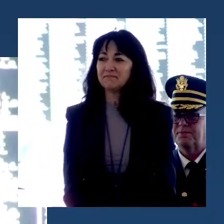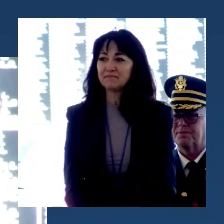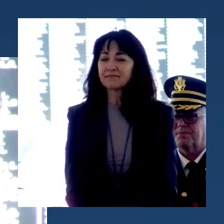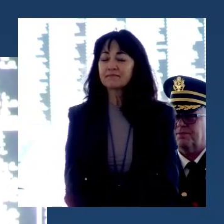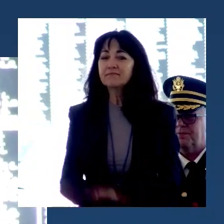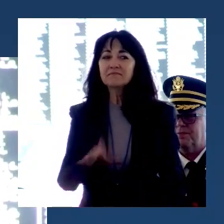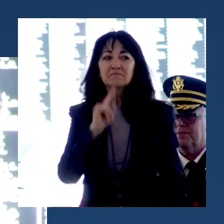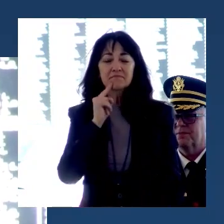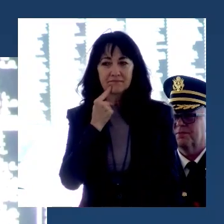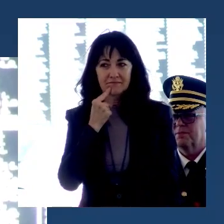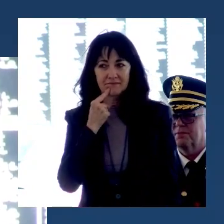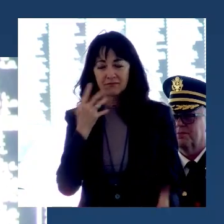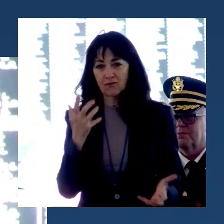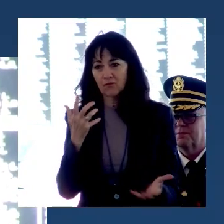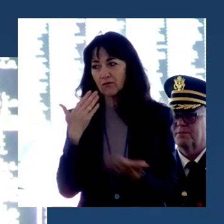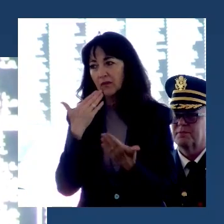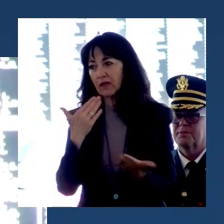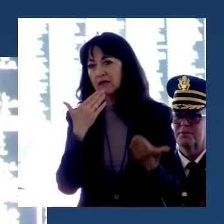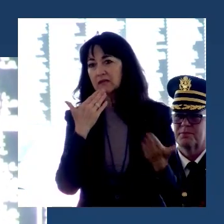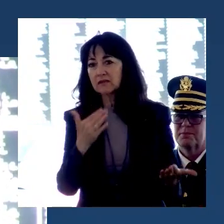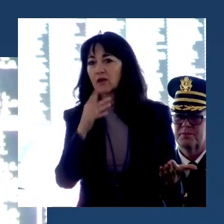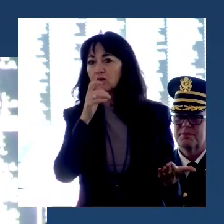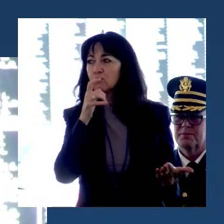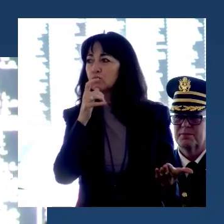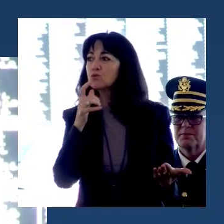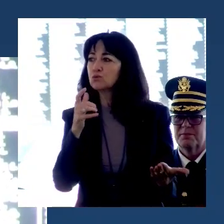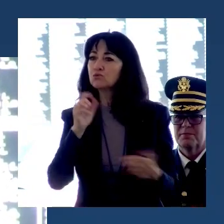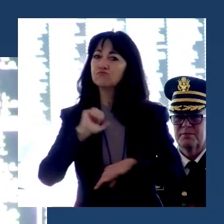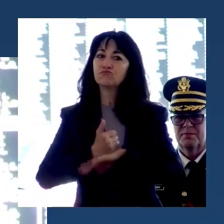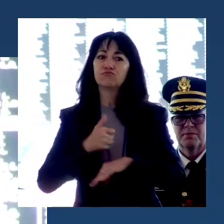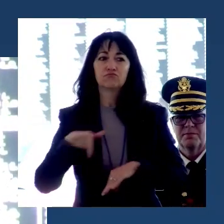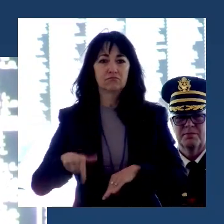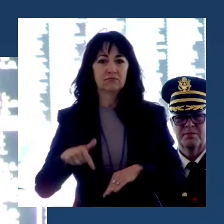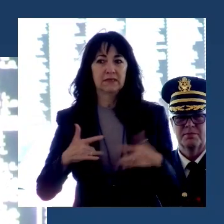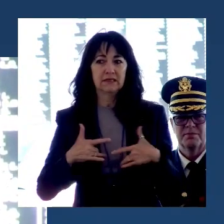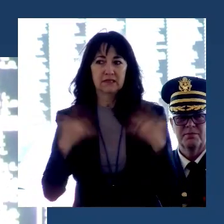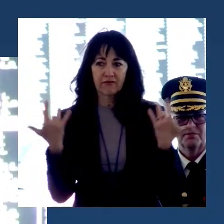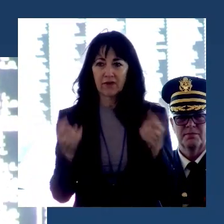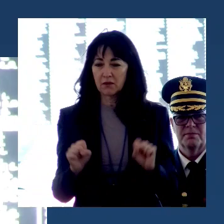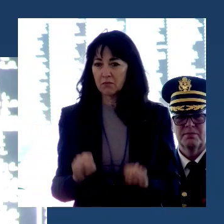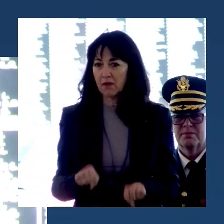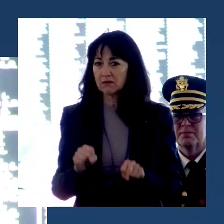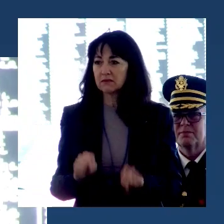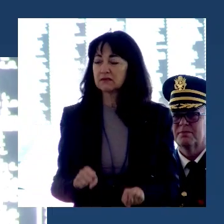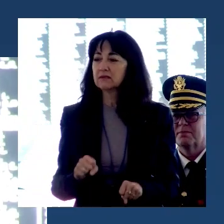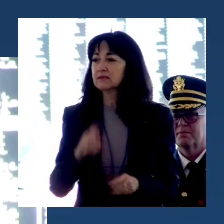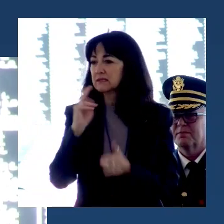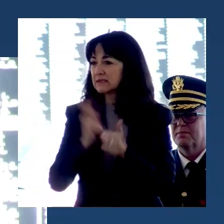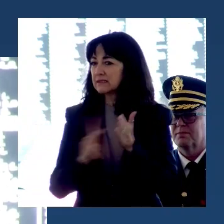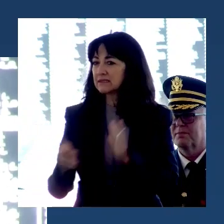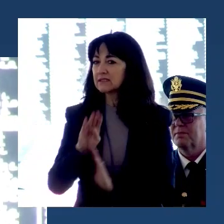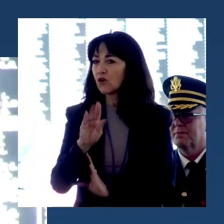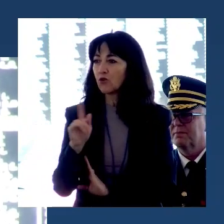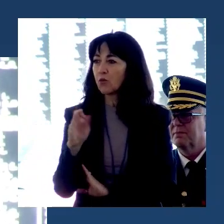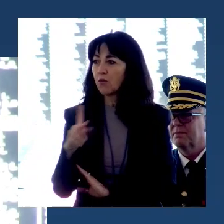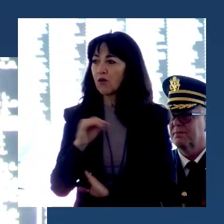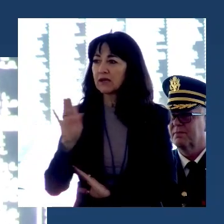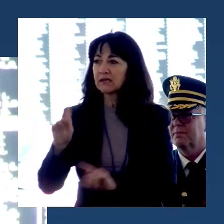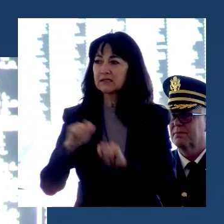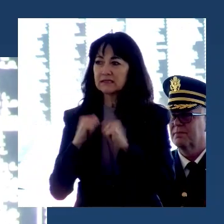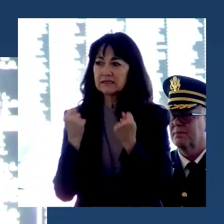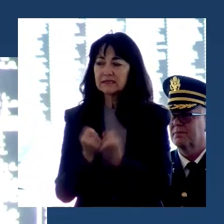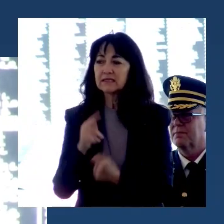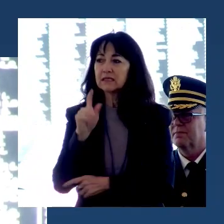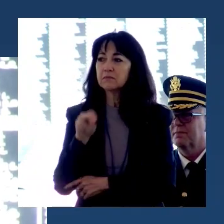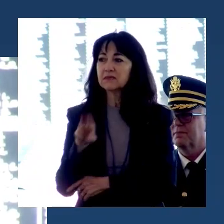But seriously, I do want to thank all those who made this event possible. Secretary Bullock and his team, Tom Cook